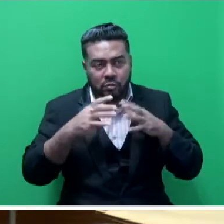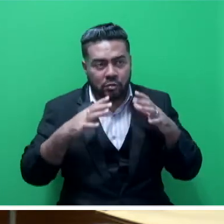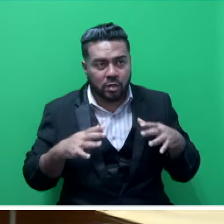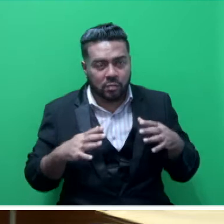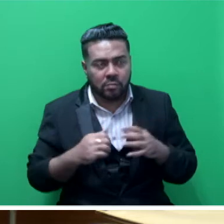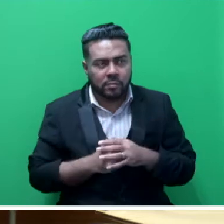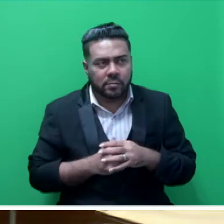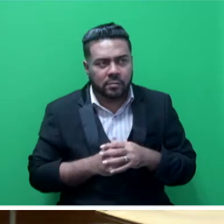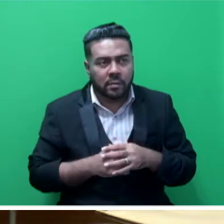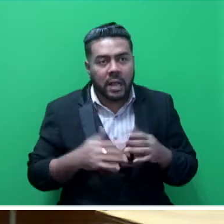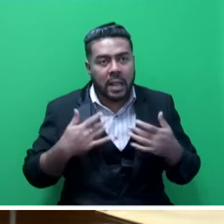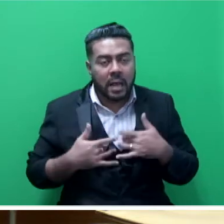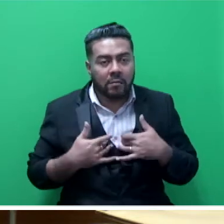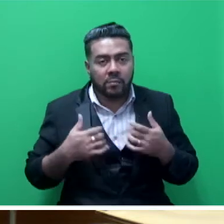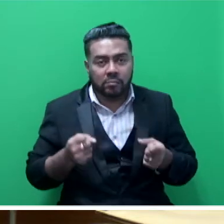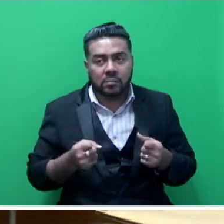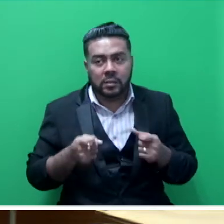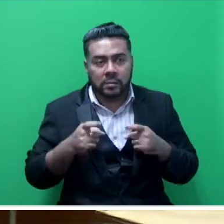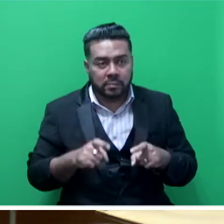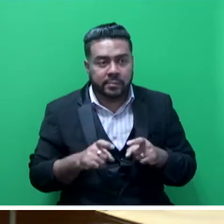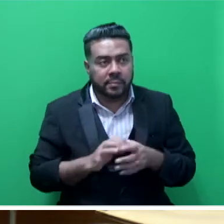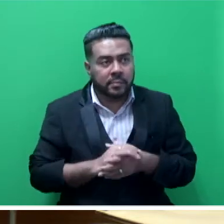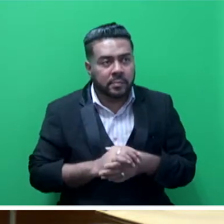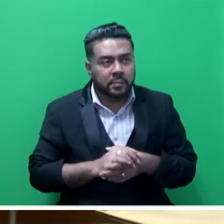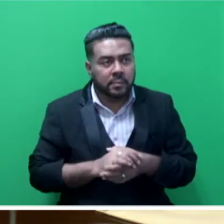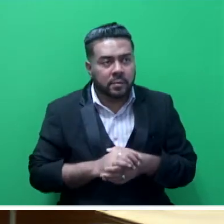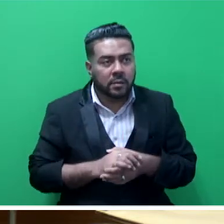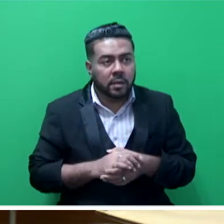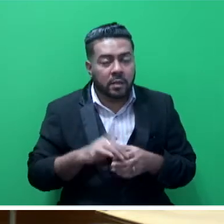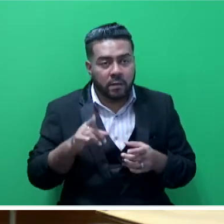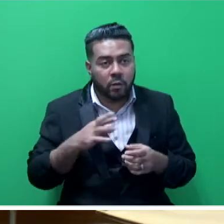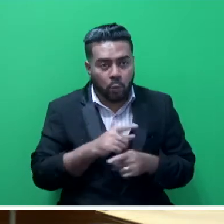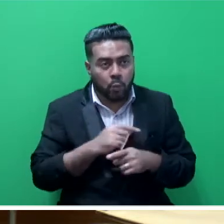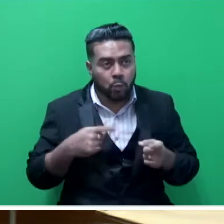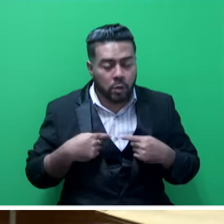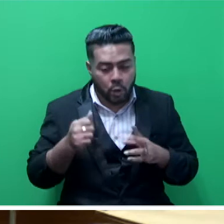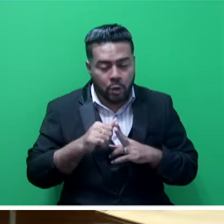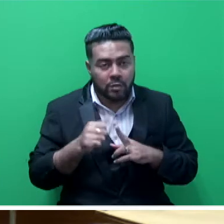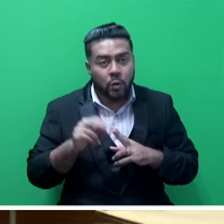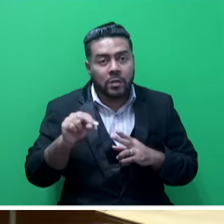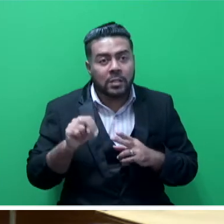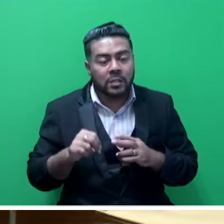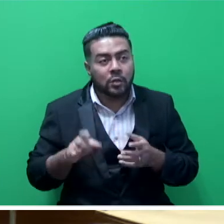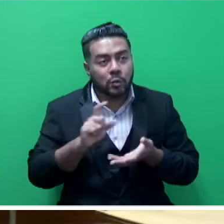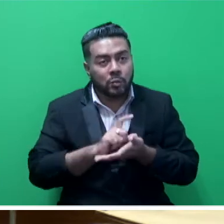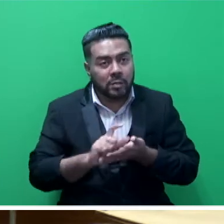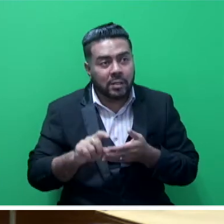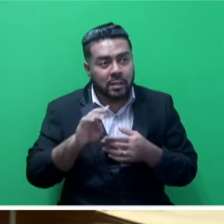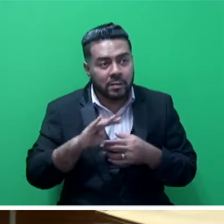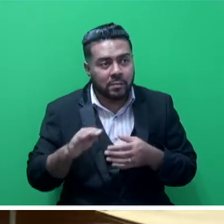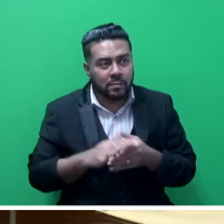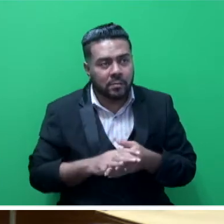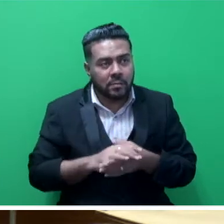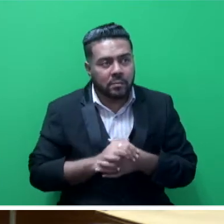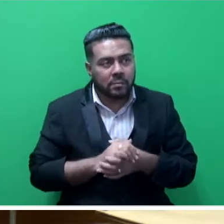crops, livestock, settlements, and therefore we also need to clear them. They are, over time, have